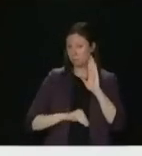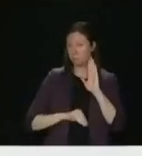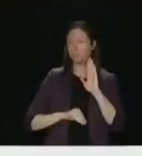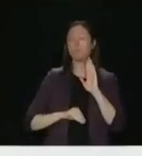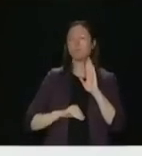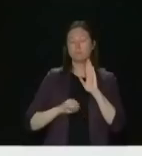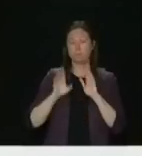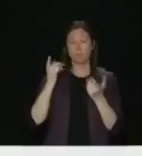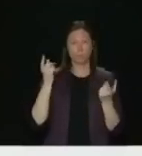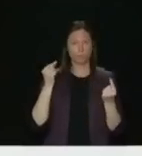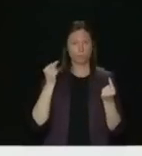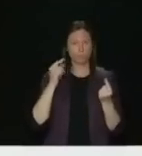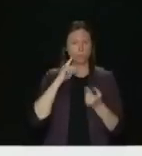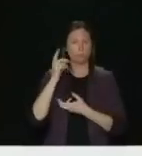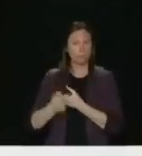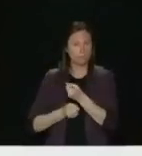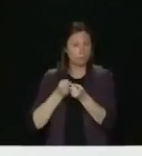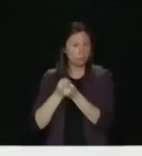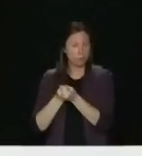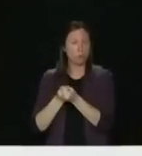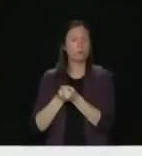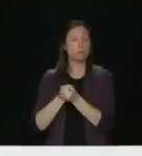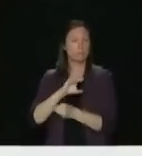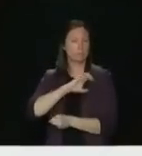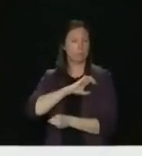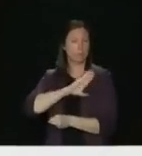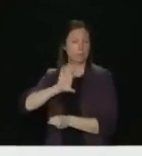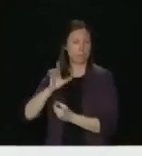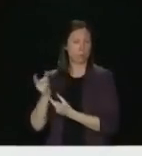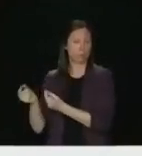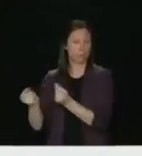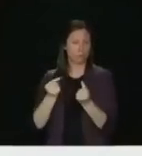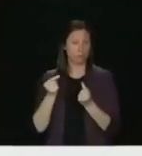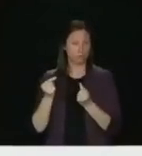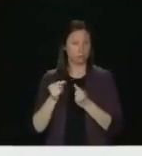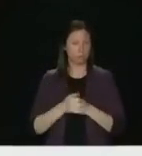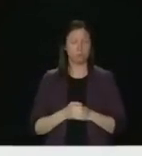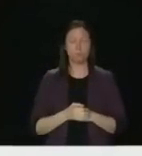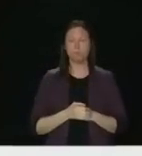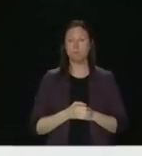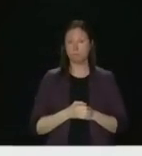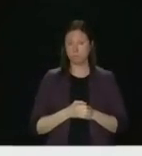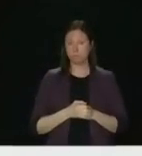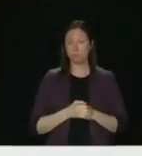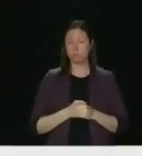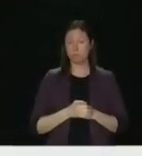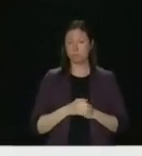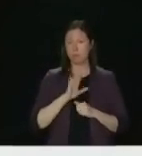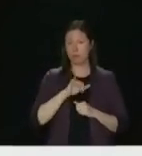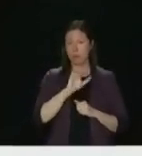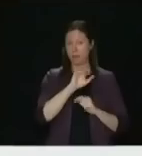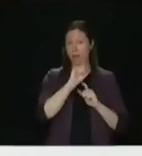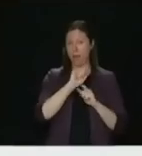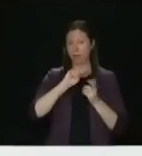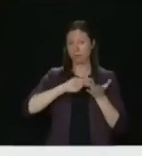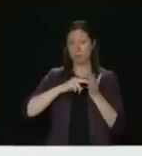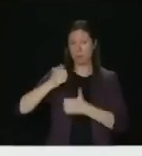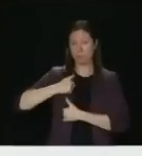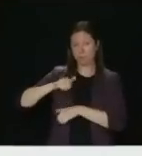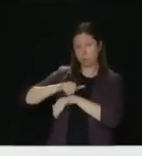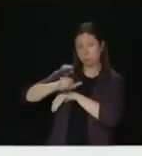and support the work by the police. We are not using the Emergency Measures Act in order to deploy the